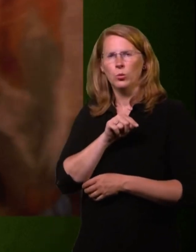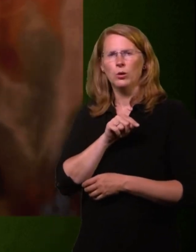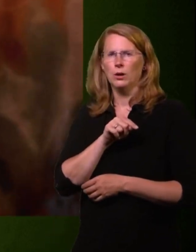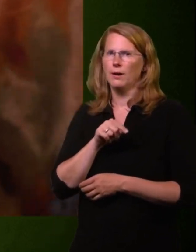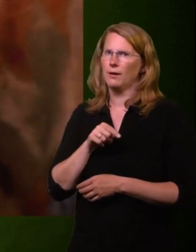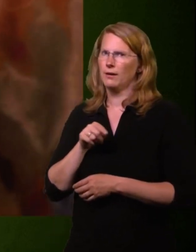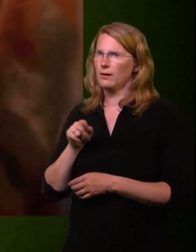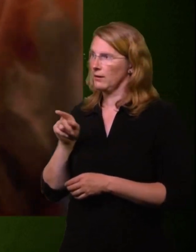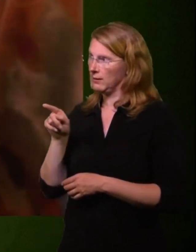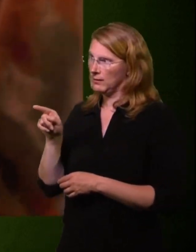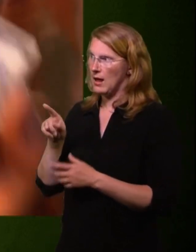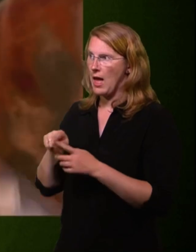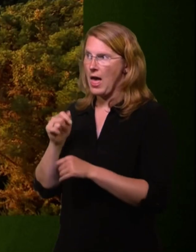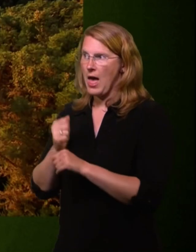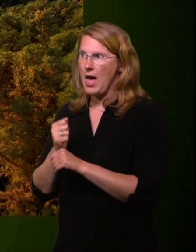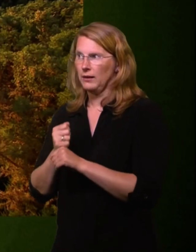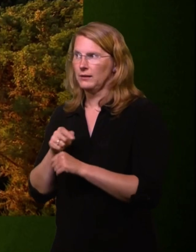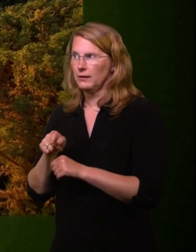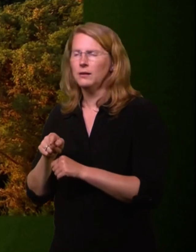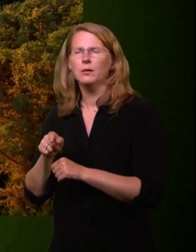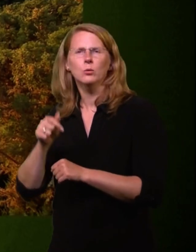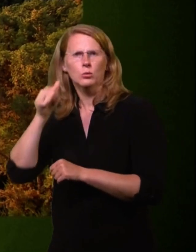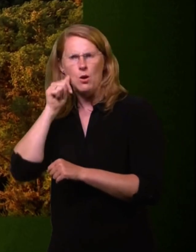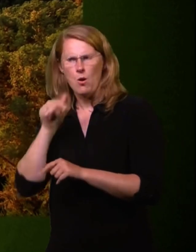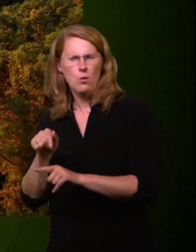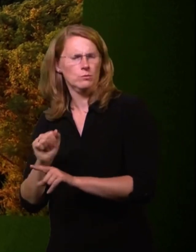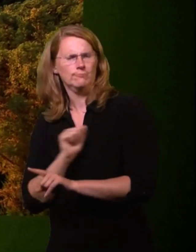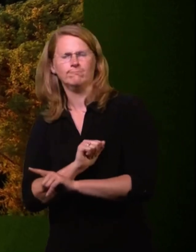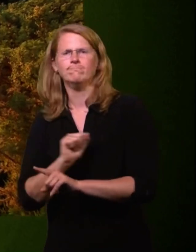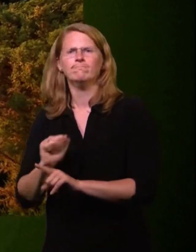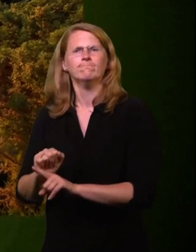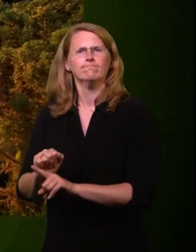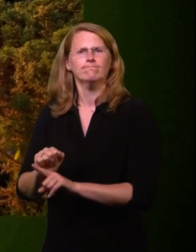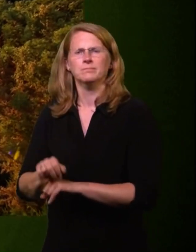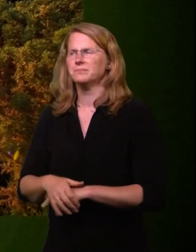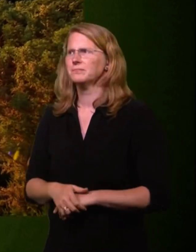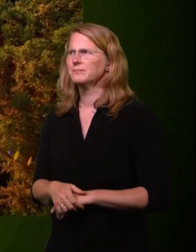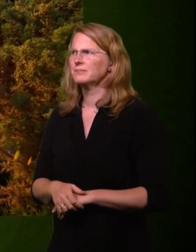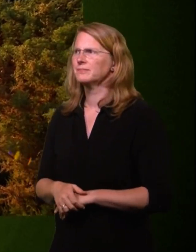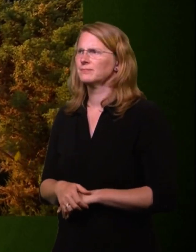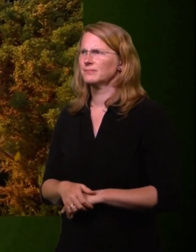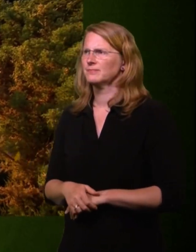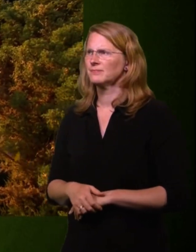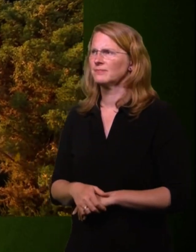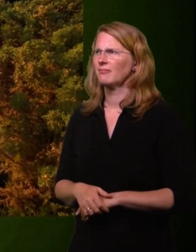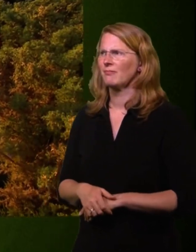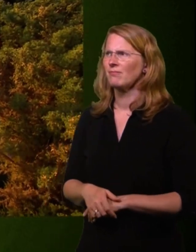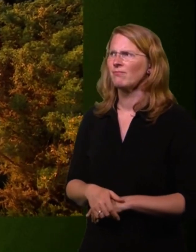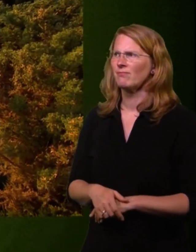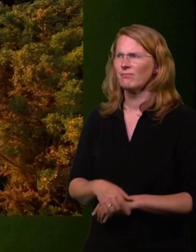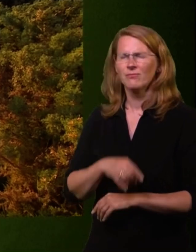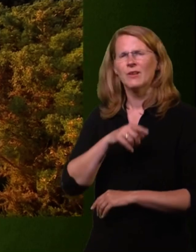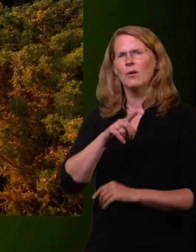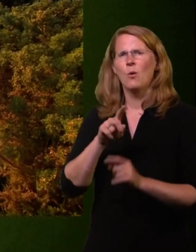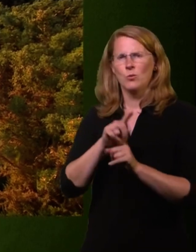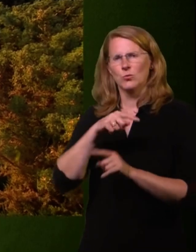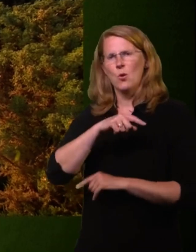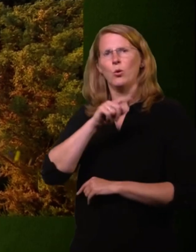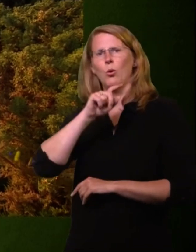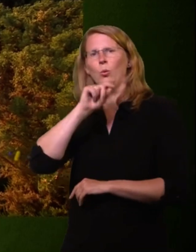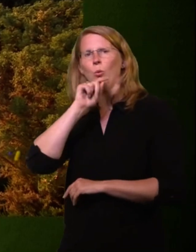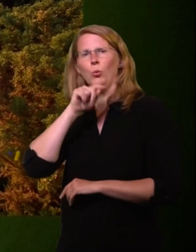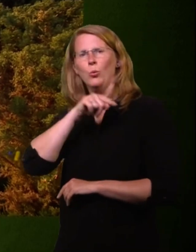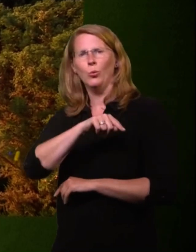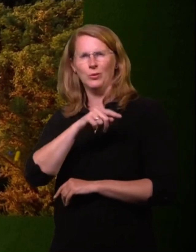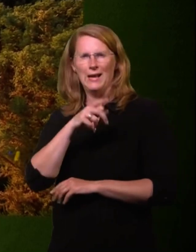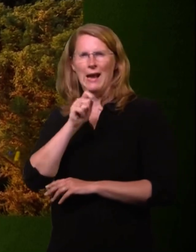the host species' eggs. So basically, the cuckoo has to be an excellent mimic, and you'll see that in this